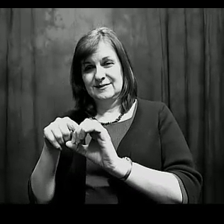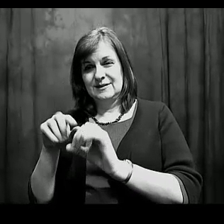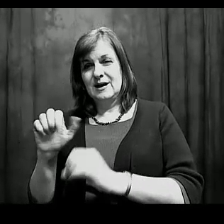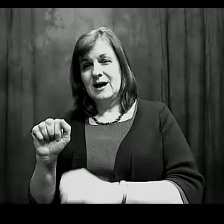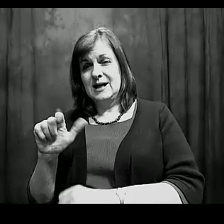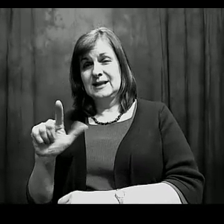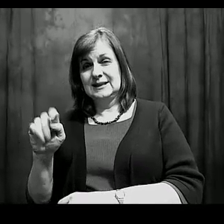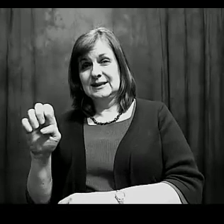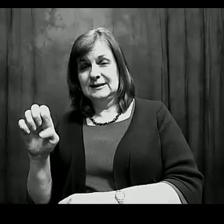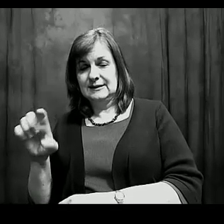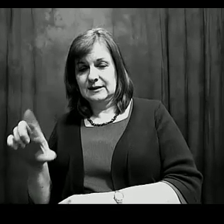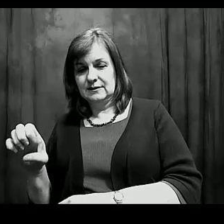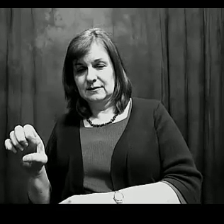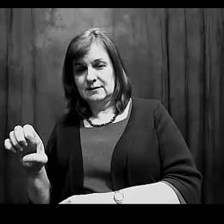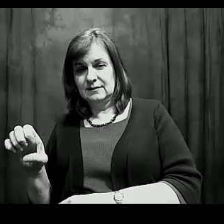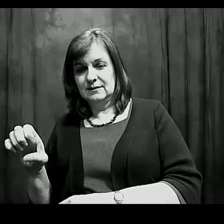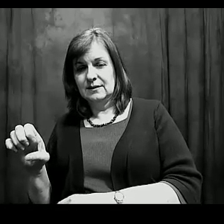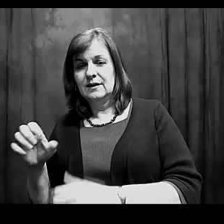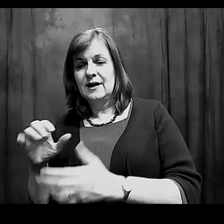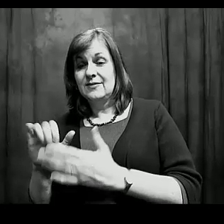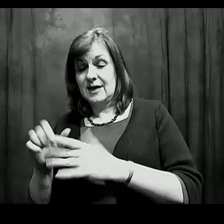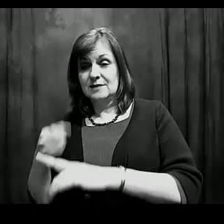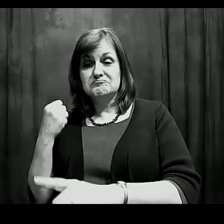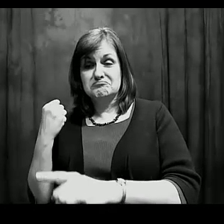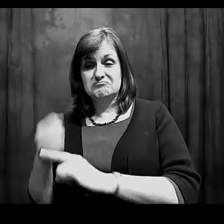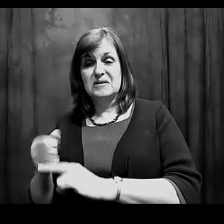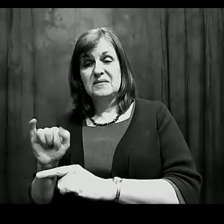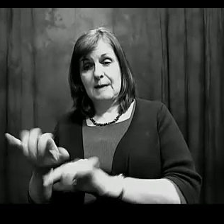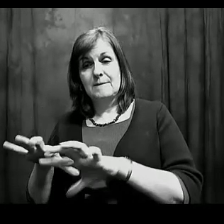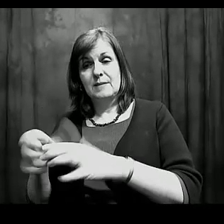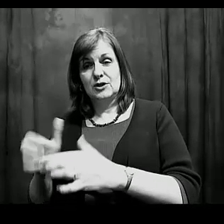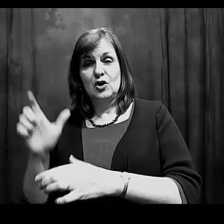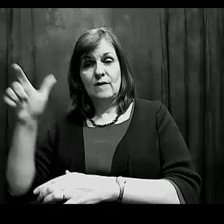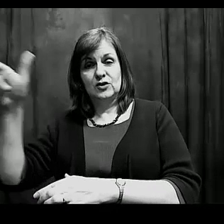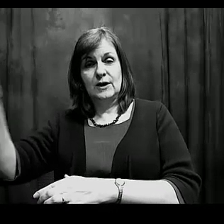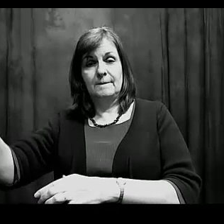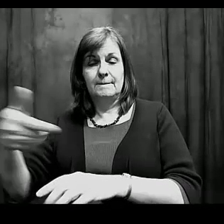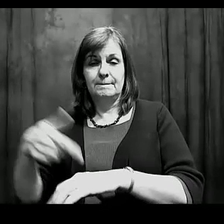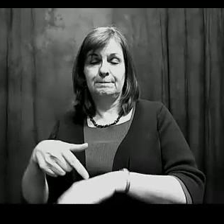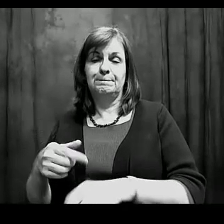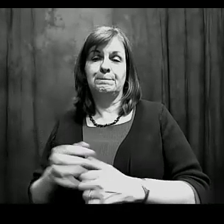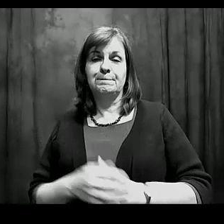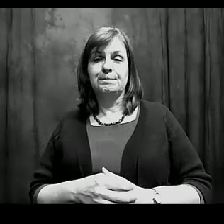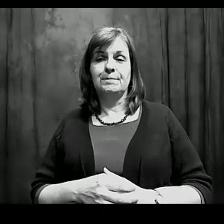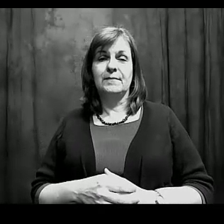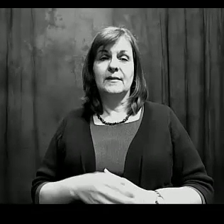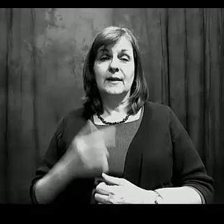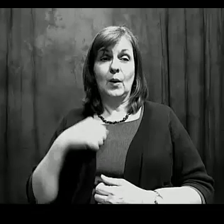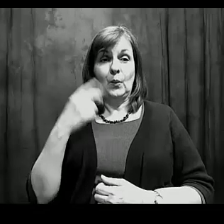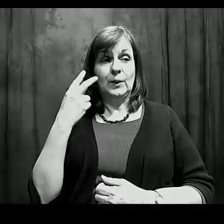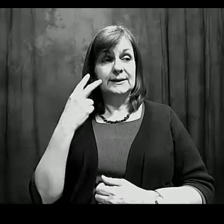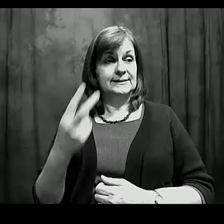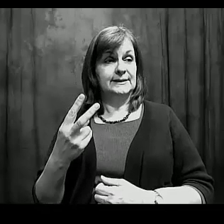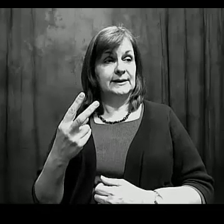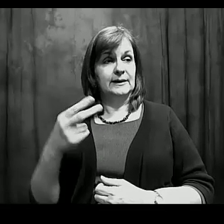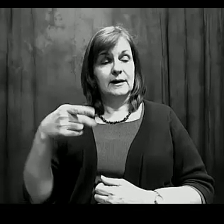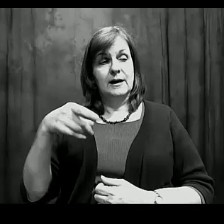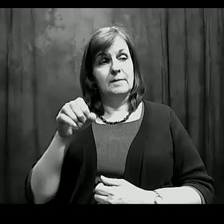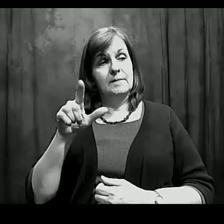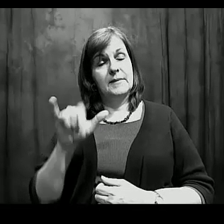This could have huge impacts on this population over the long term, right? We actually